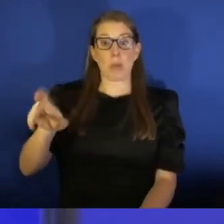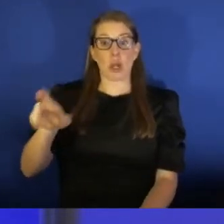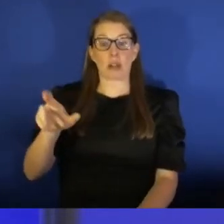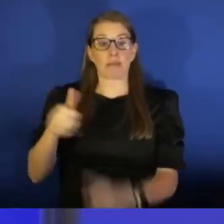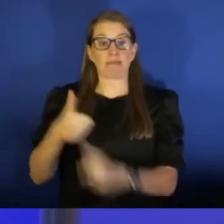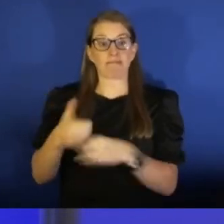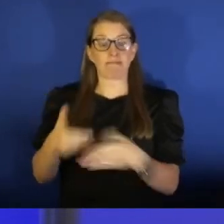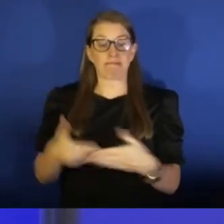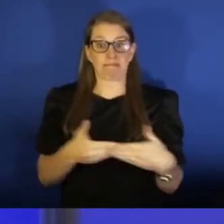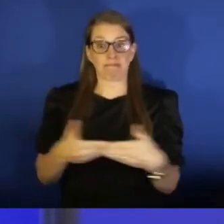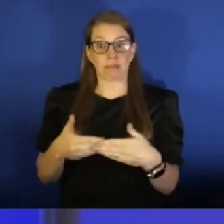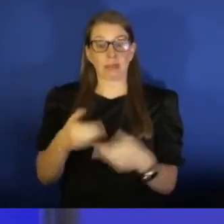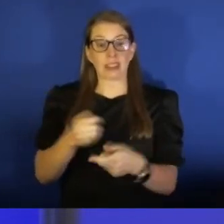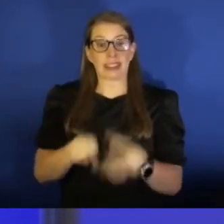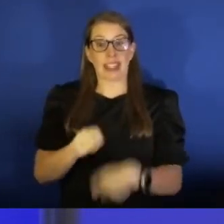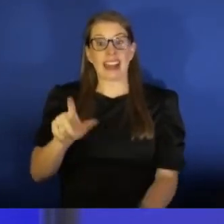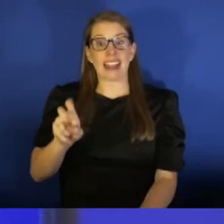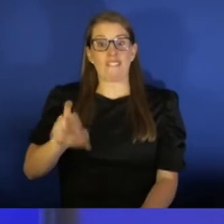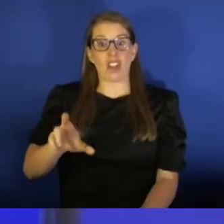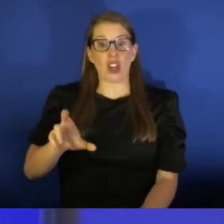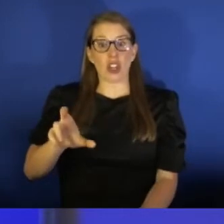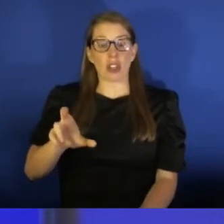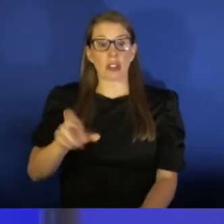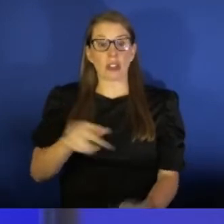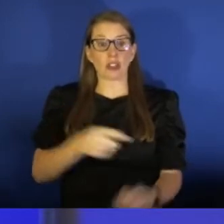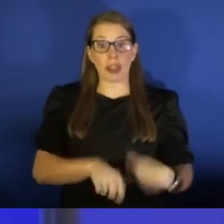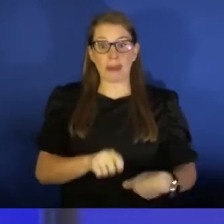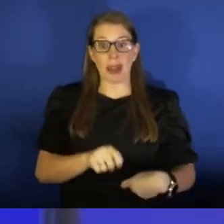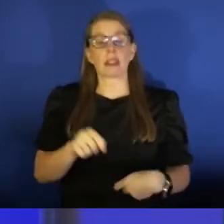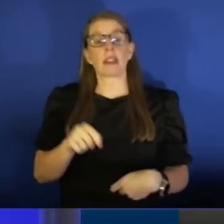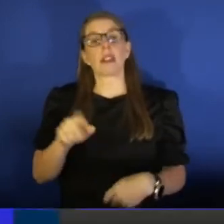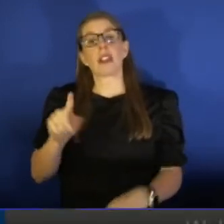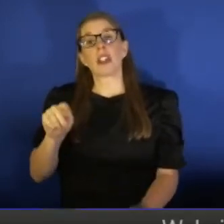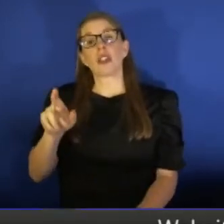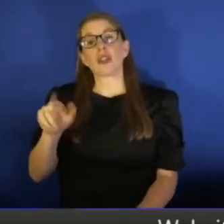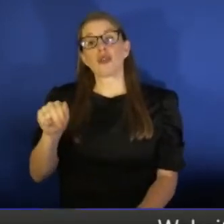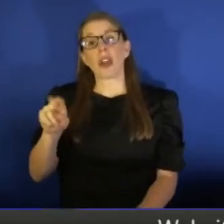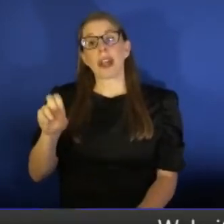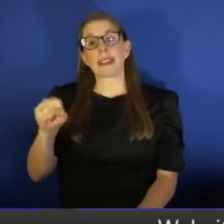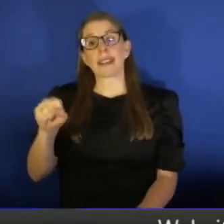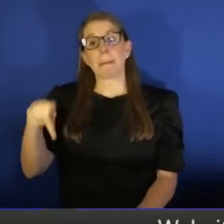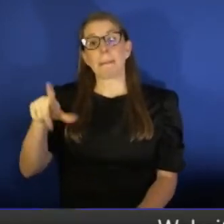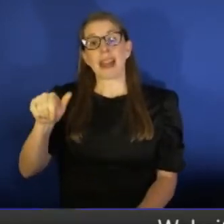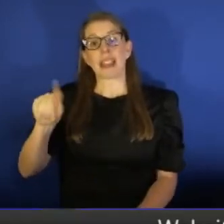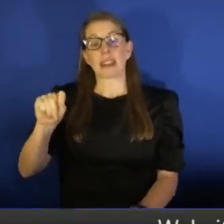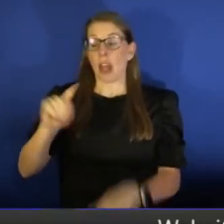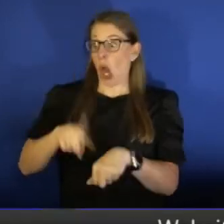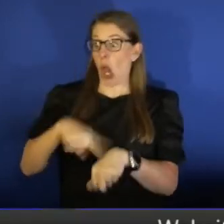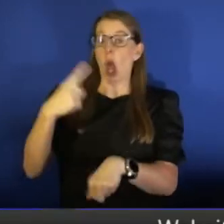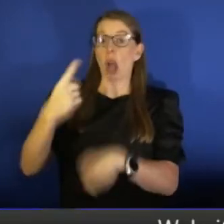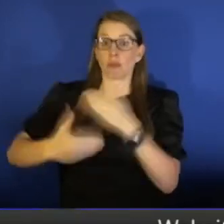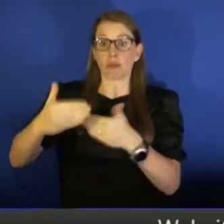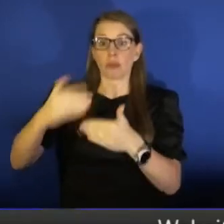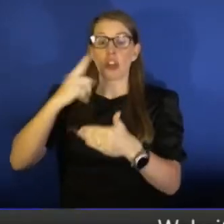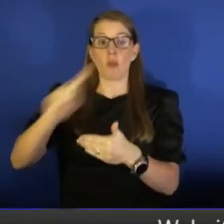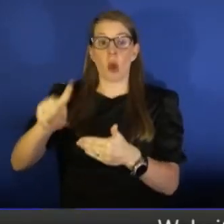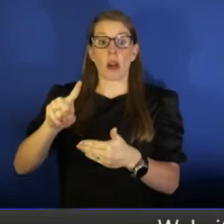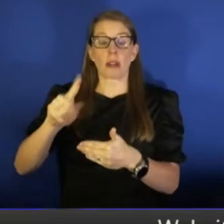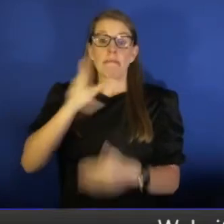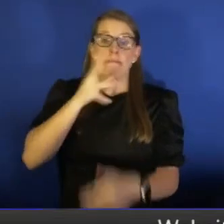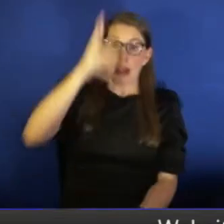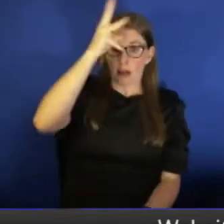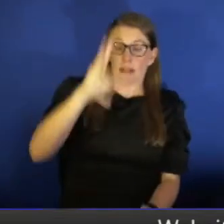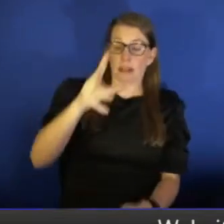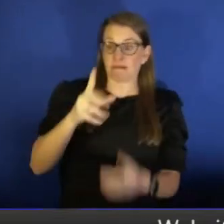a liver transplant. It was a very long process for his parents, and they turned their experience into a way of helping others going down